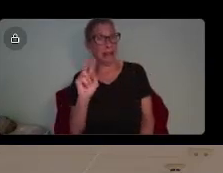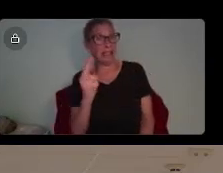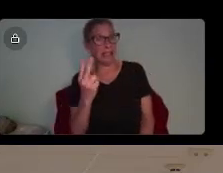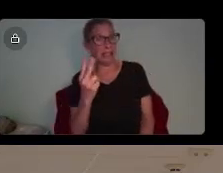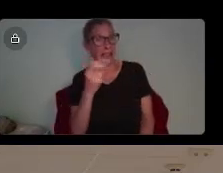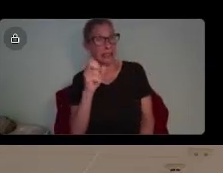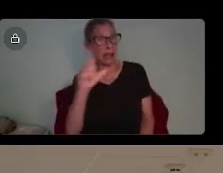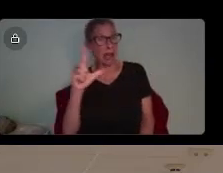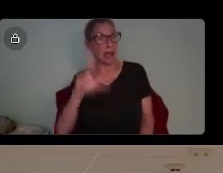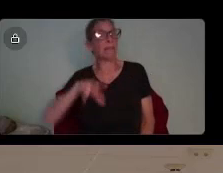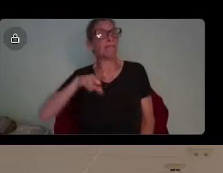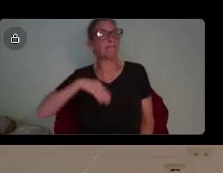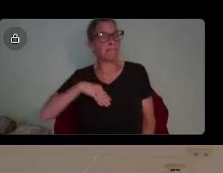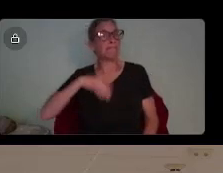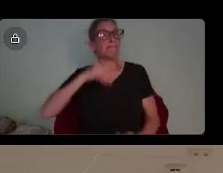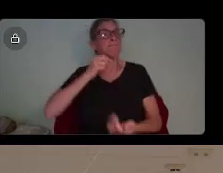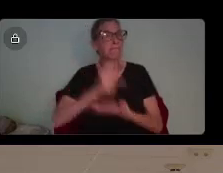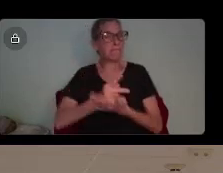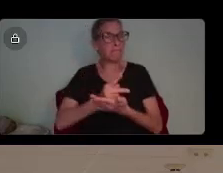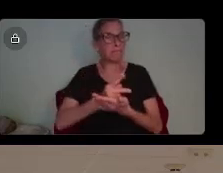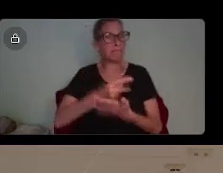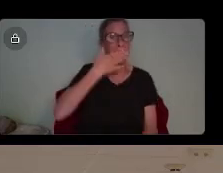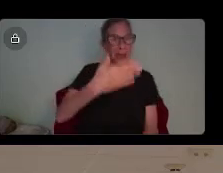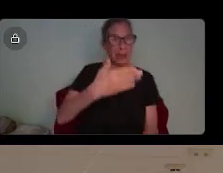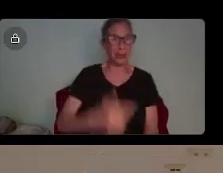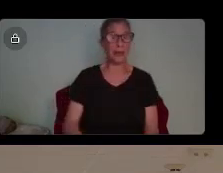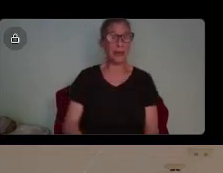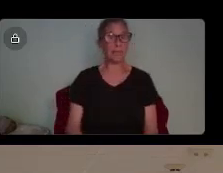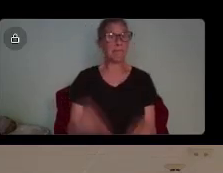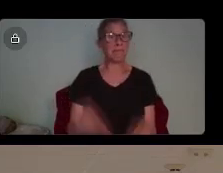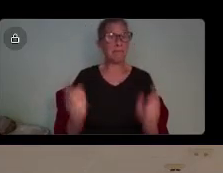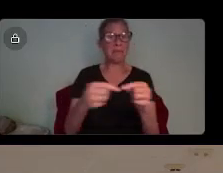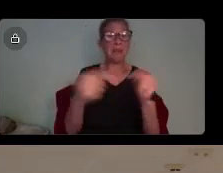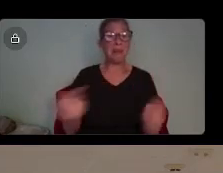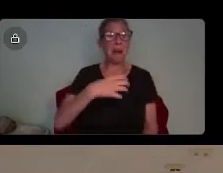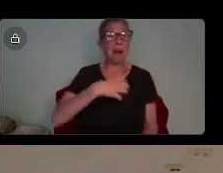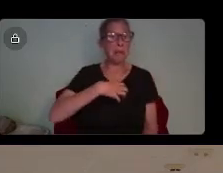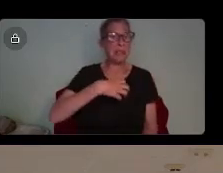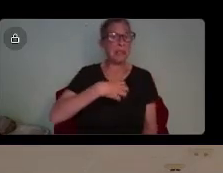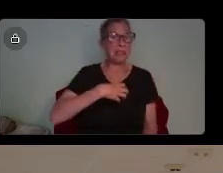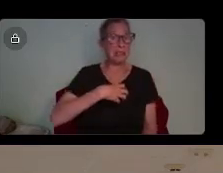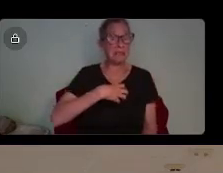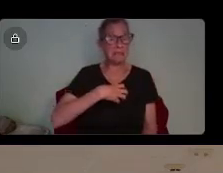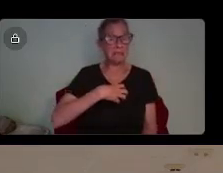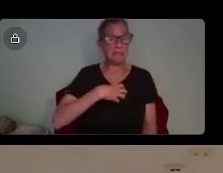and I second that motion. Thank you. Is there any opposition to the motion?